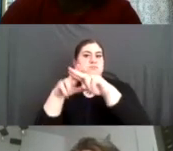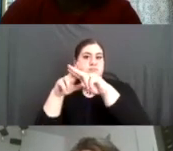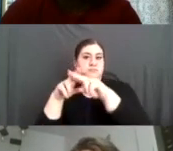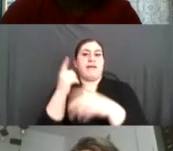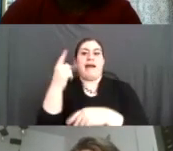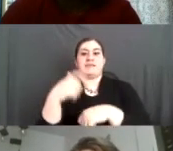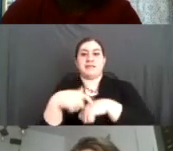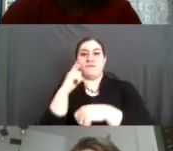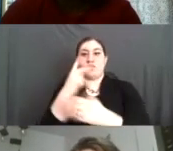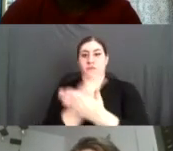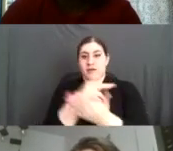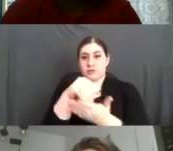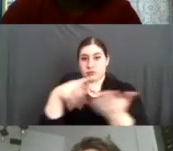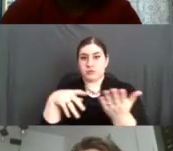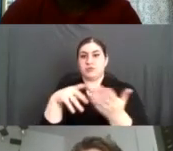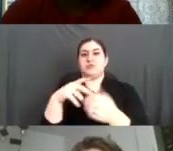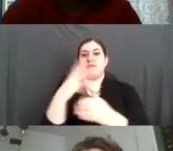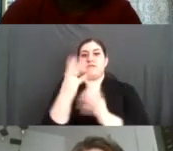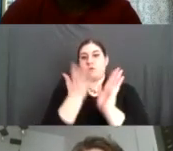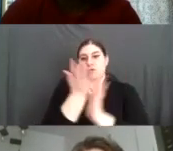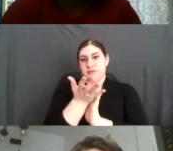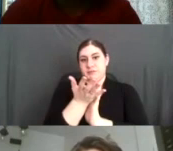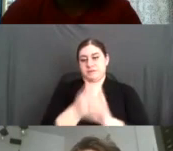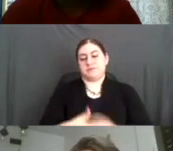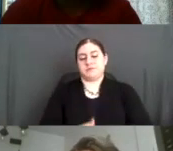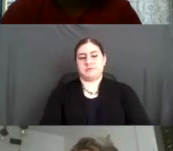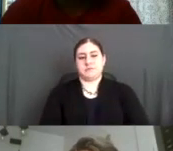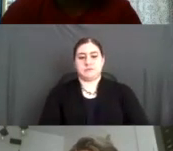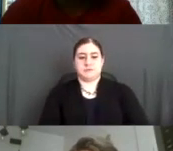half-time for graduate students is 5 hours.